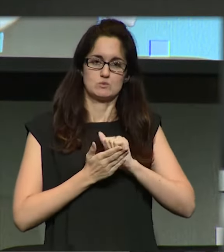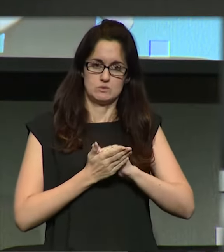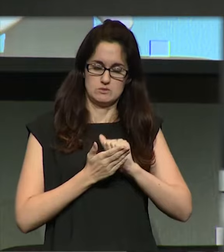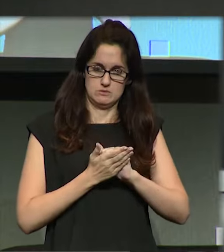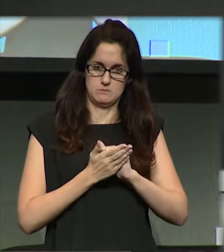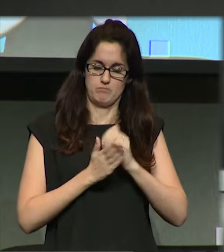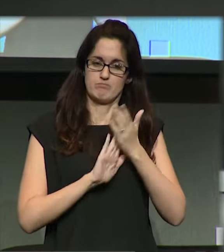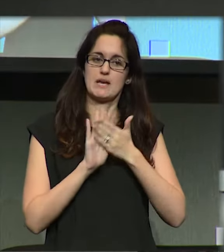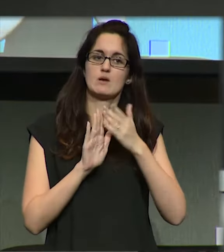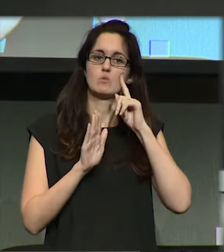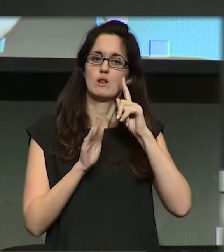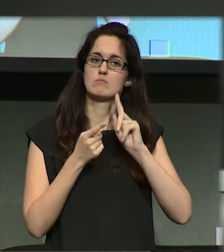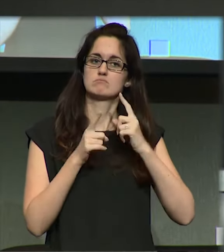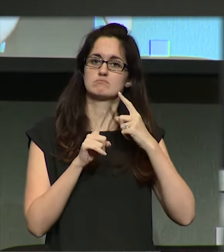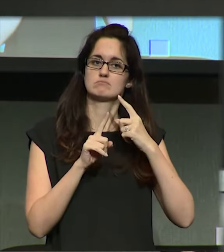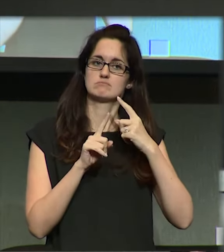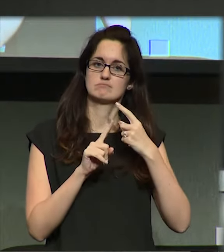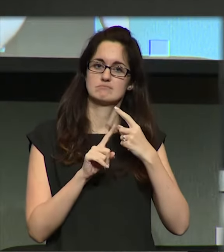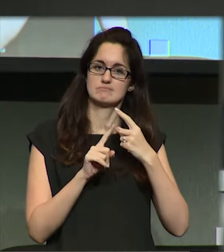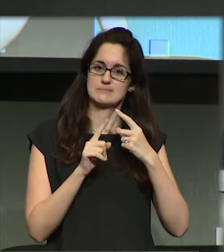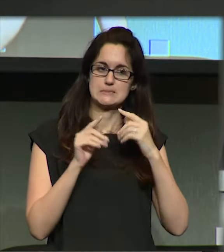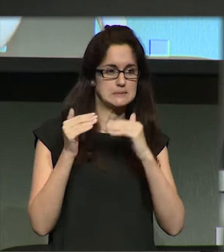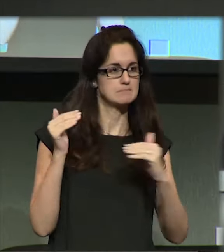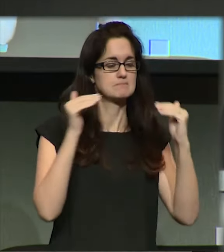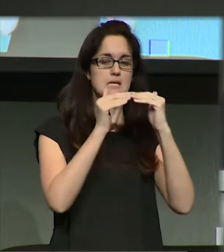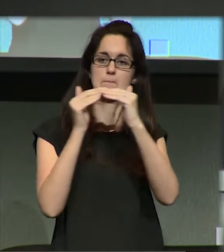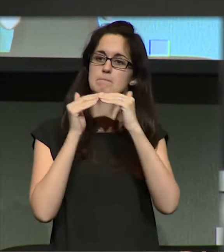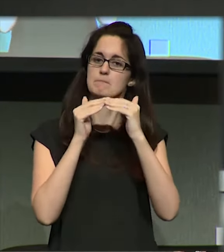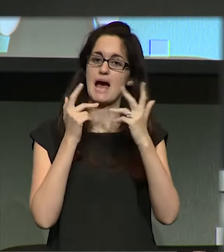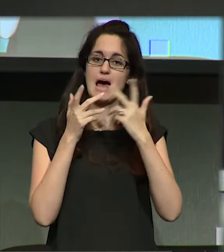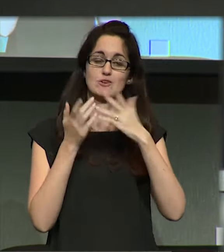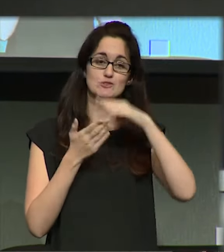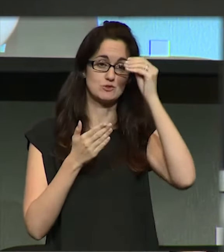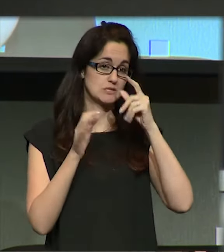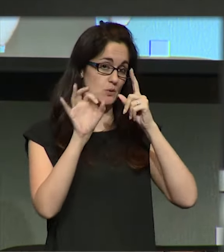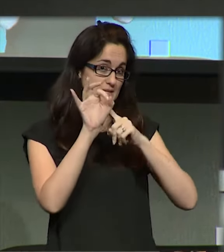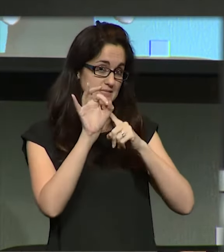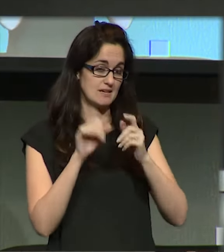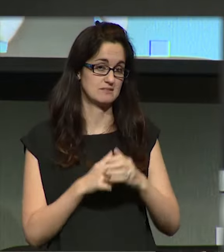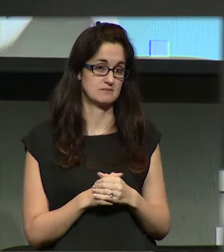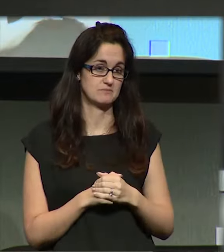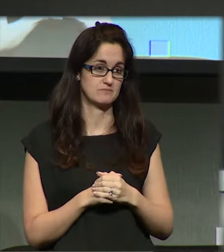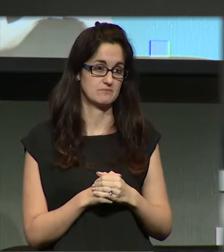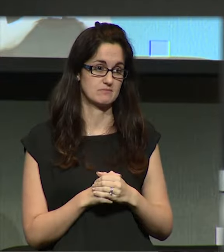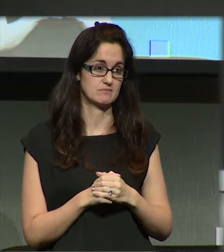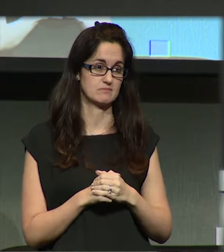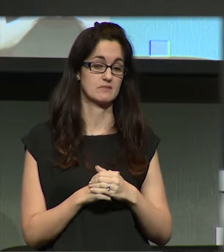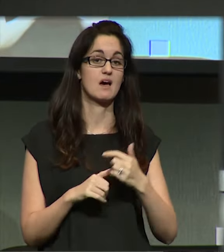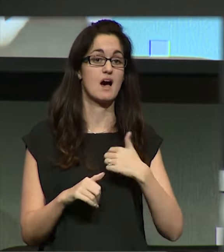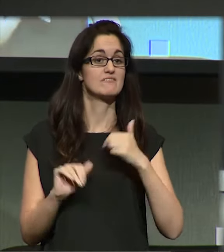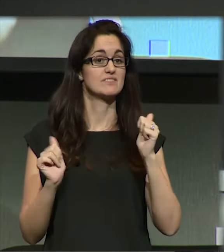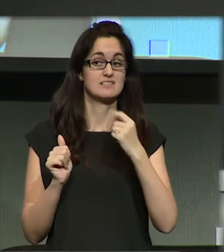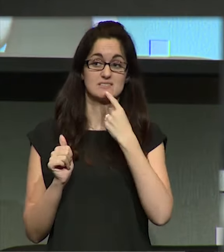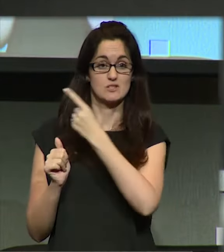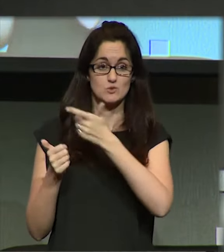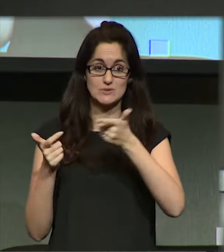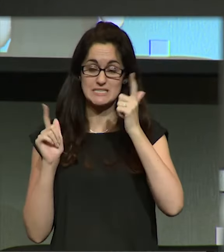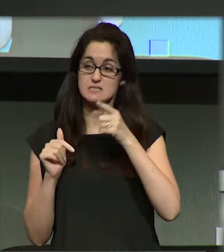academic outcomes that are comparable to any student in Queensland. And I did say to them, if you don't believe that, then you shouldn't be